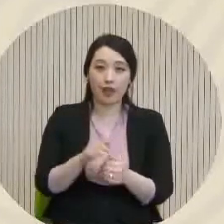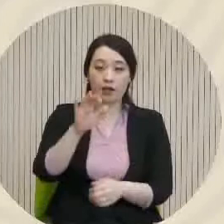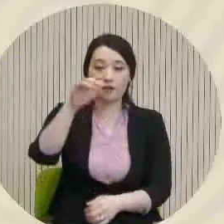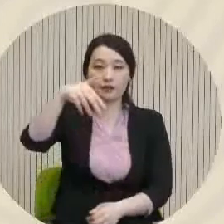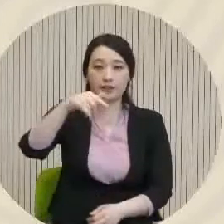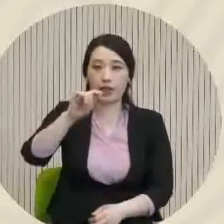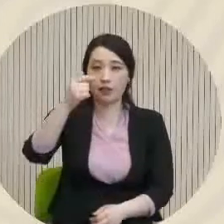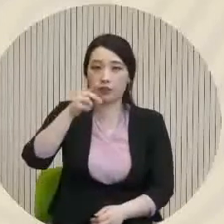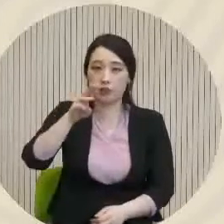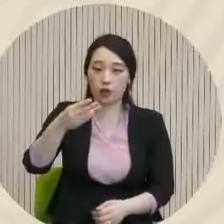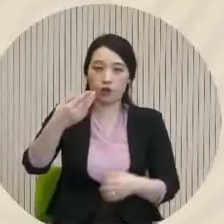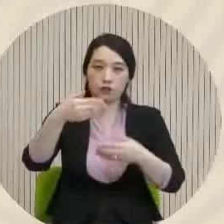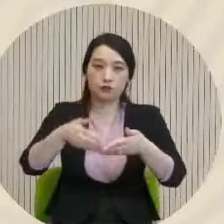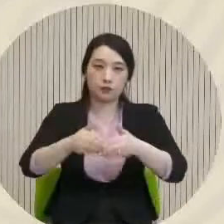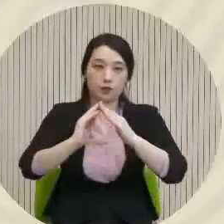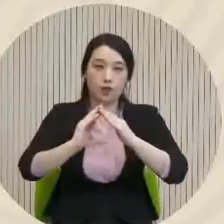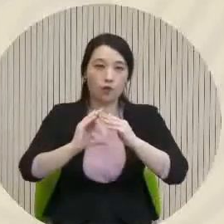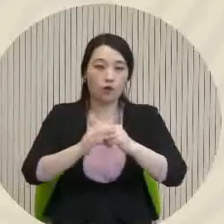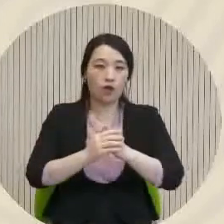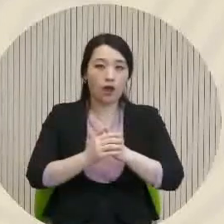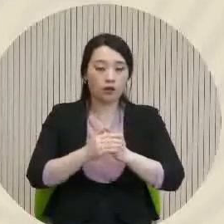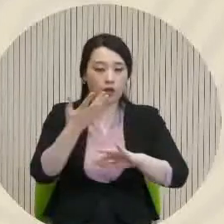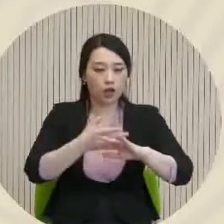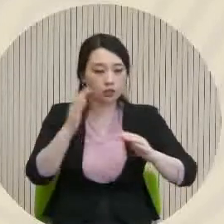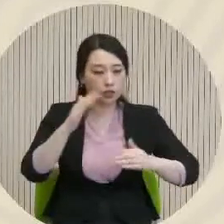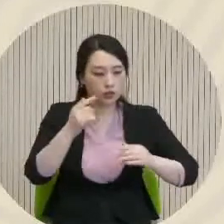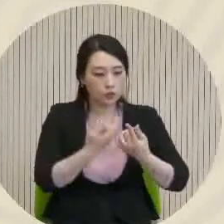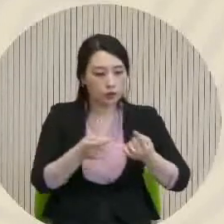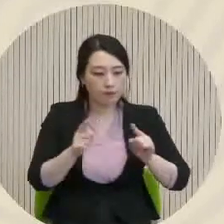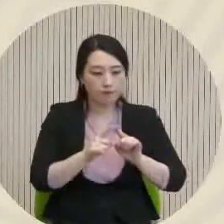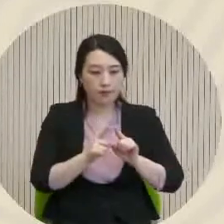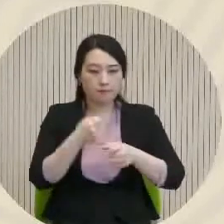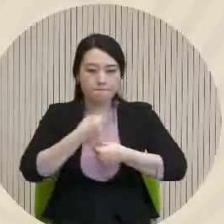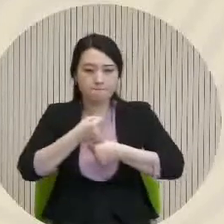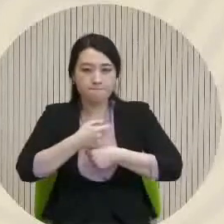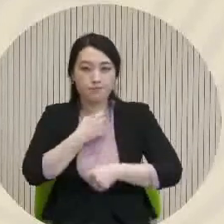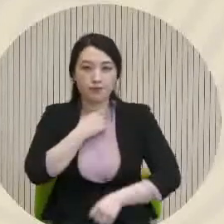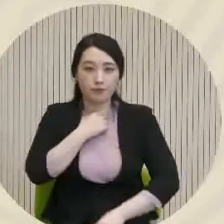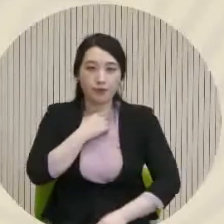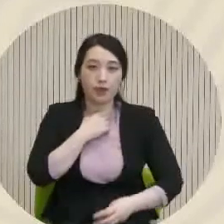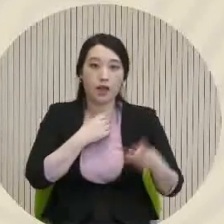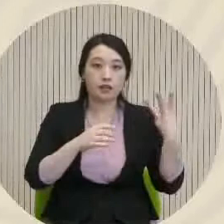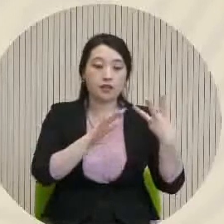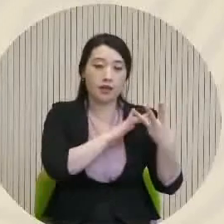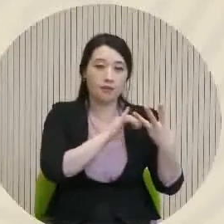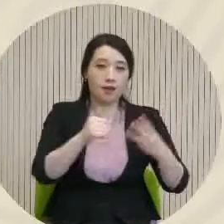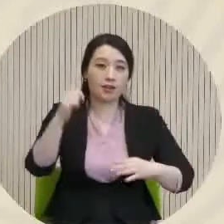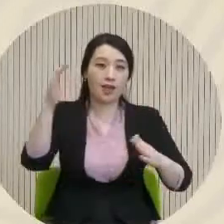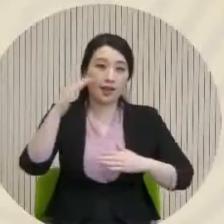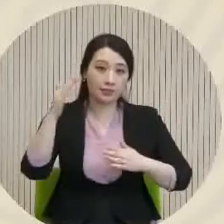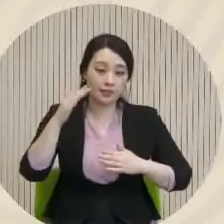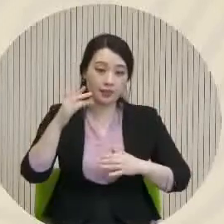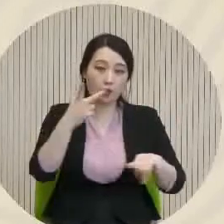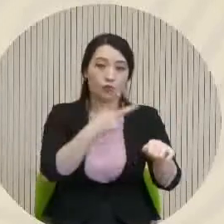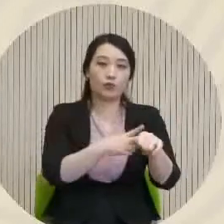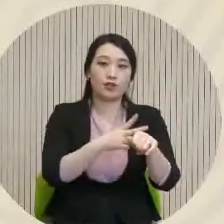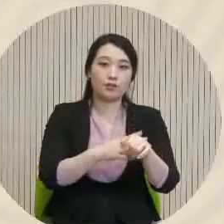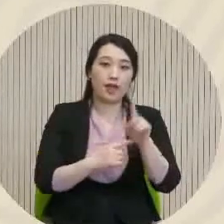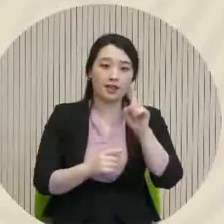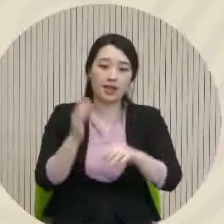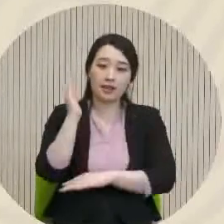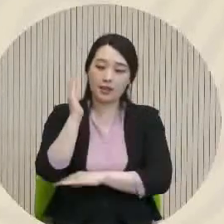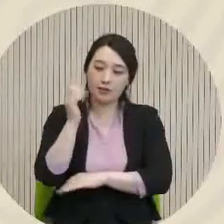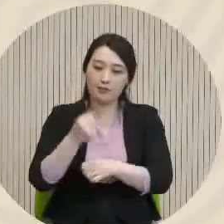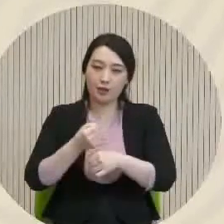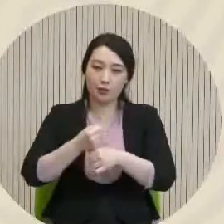classes, they created podcast channels, and those who want to create podcast channel with other